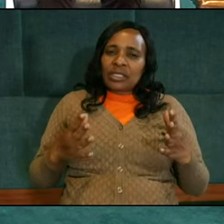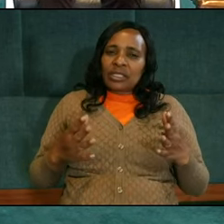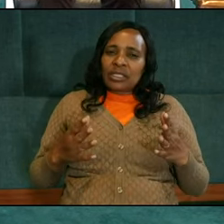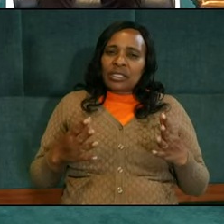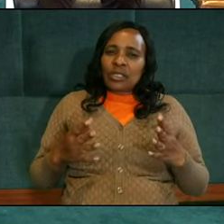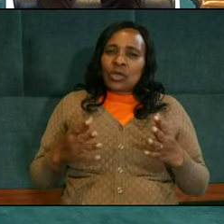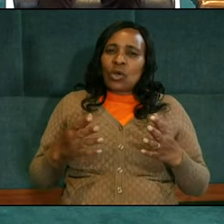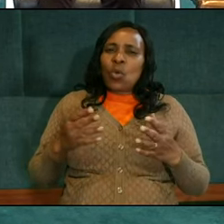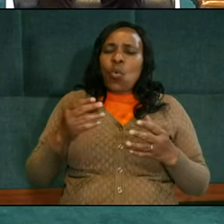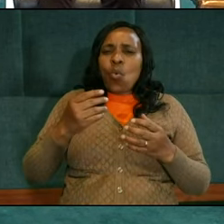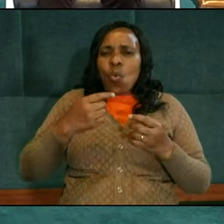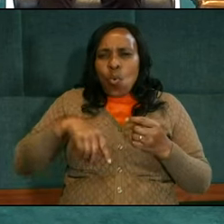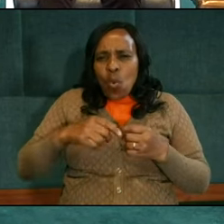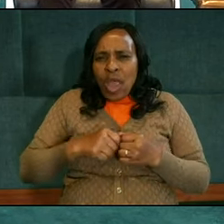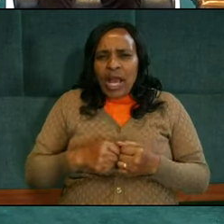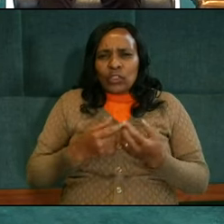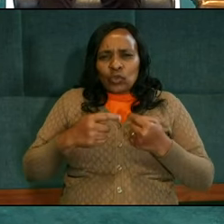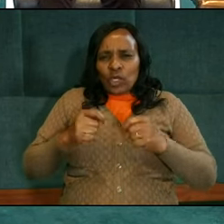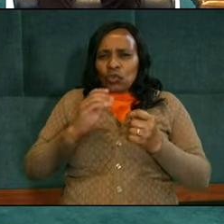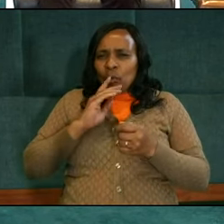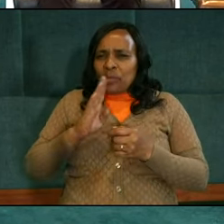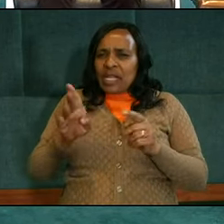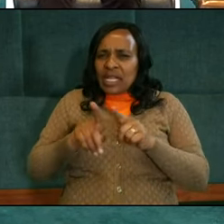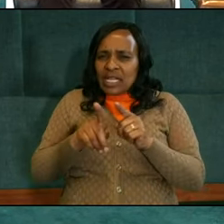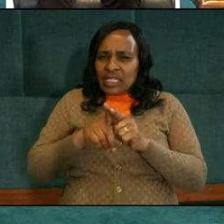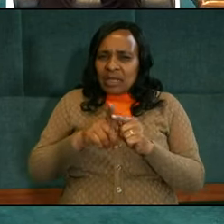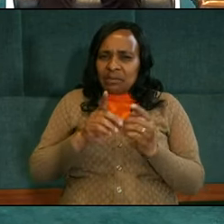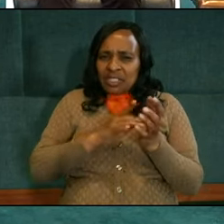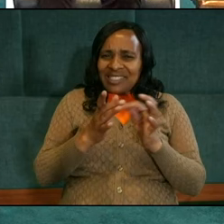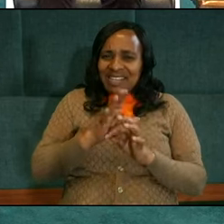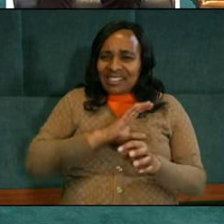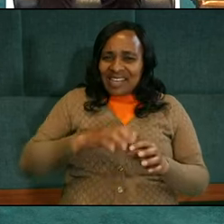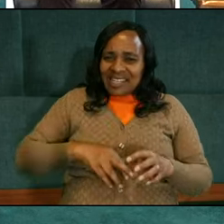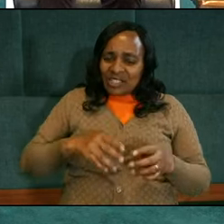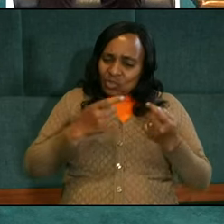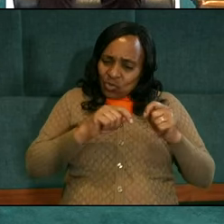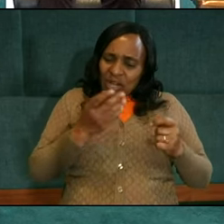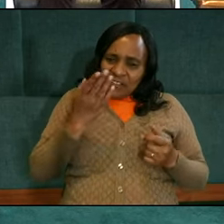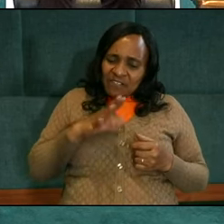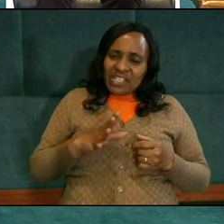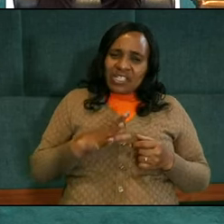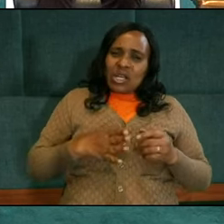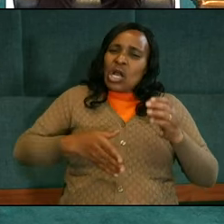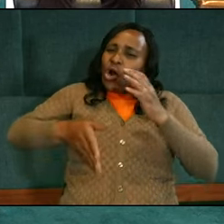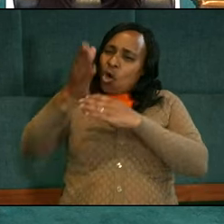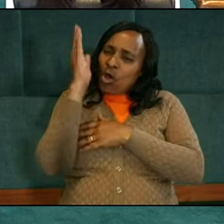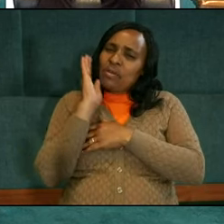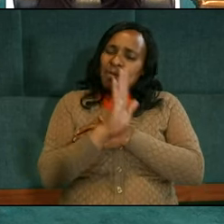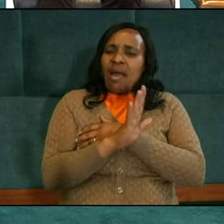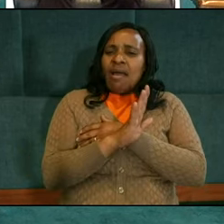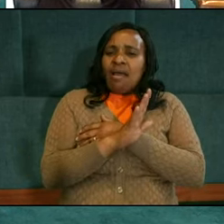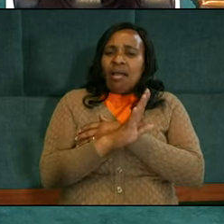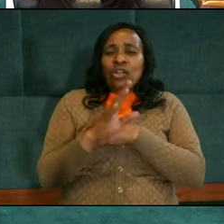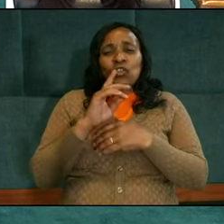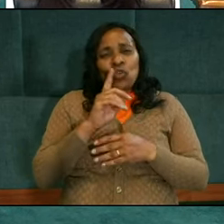it to Jesus Christ himself, remember he was also tempted, mm-hmm. and he was God. Mm-hmm. You see, so